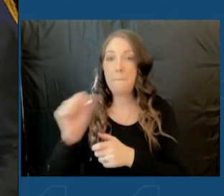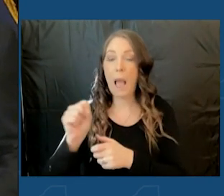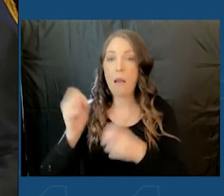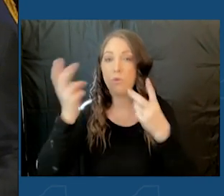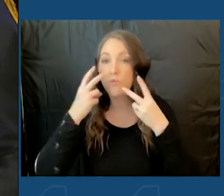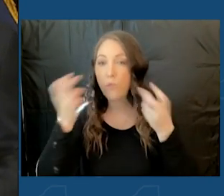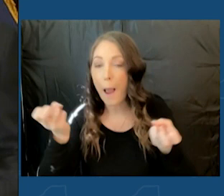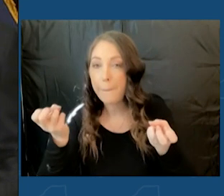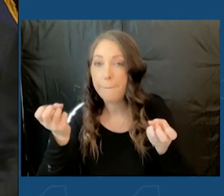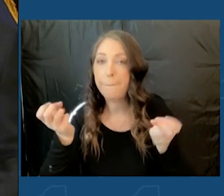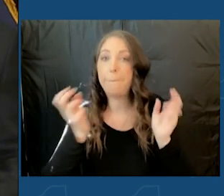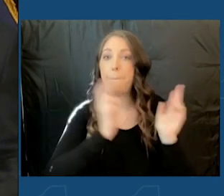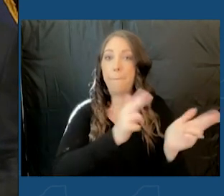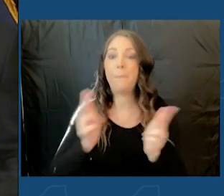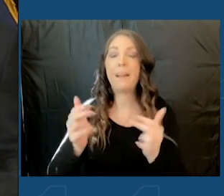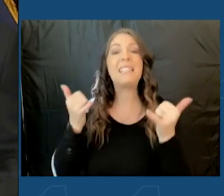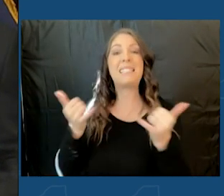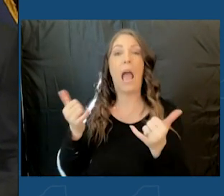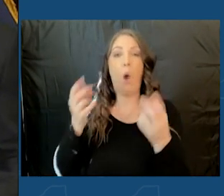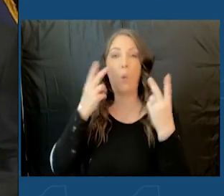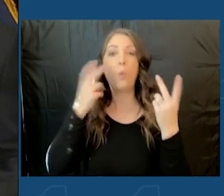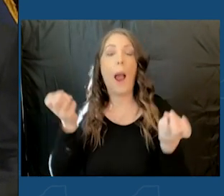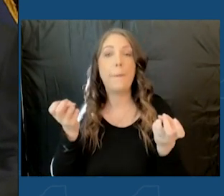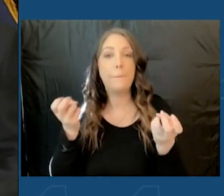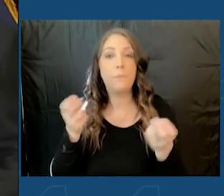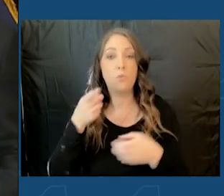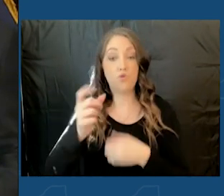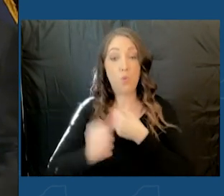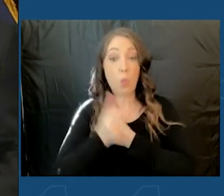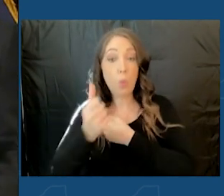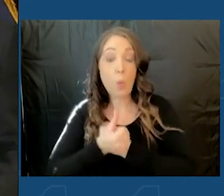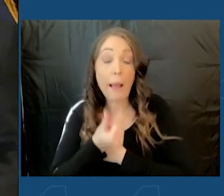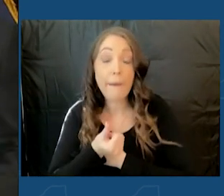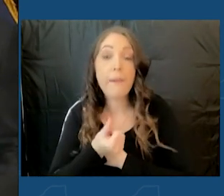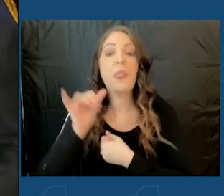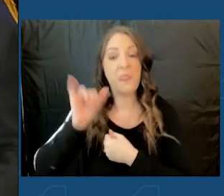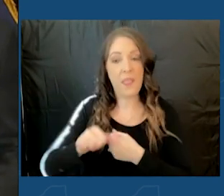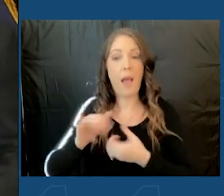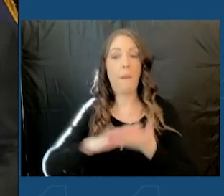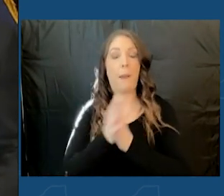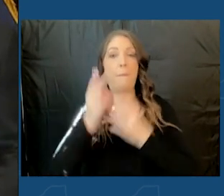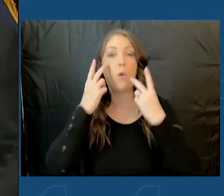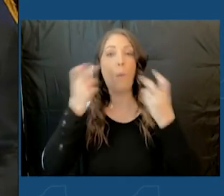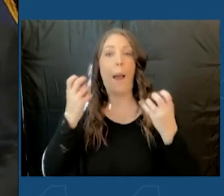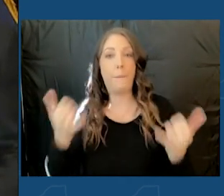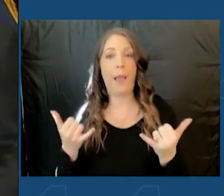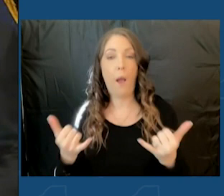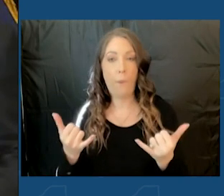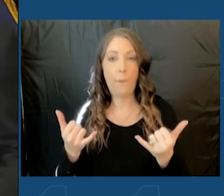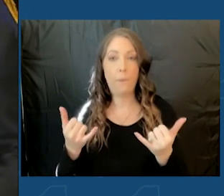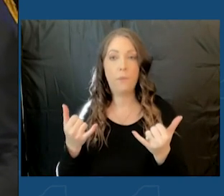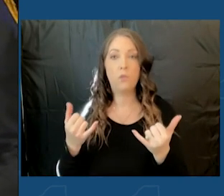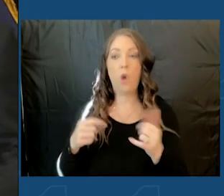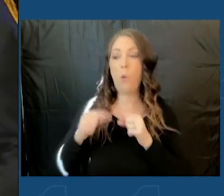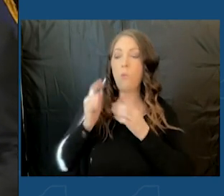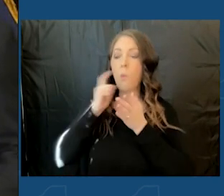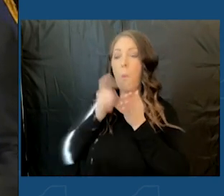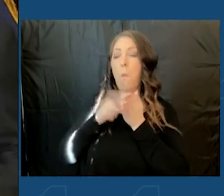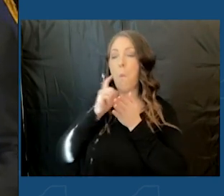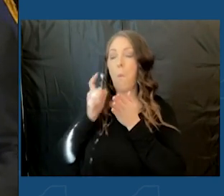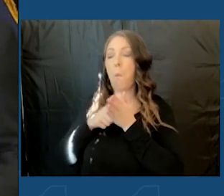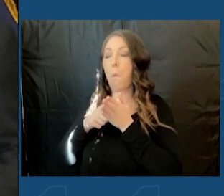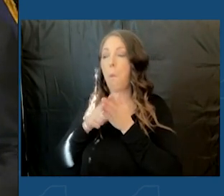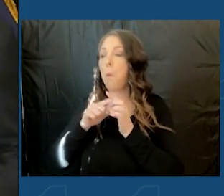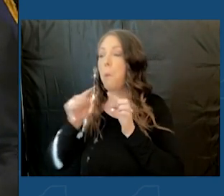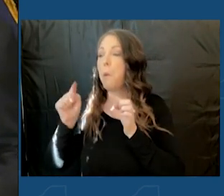mass harm is now a crime. So you threaten this, that is a crime. So again, connecting the dots, stopping it before something tragic happens. That